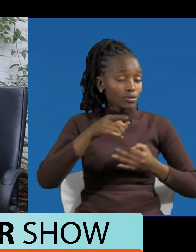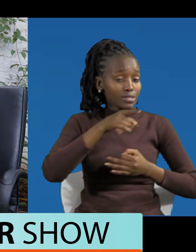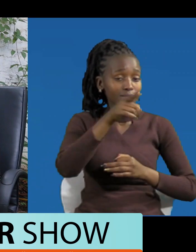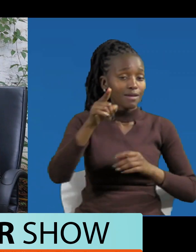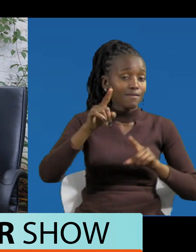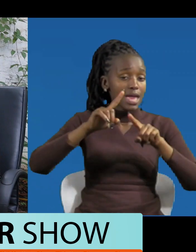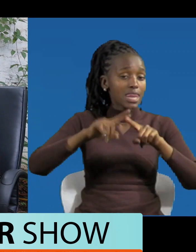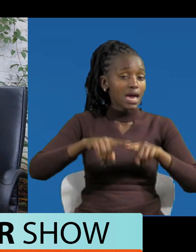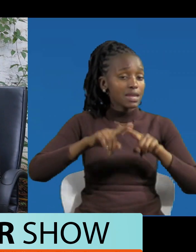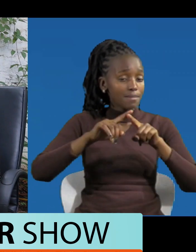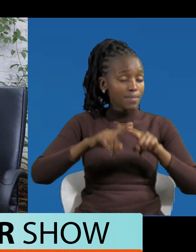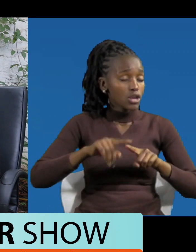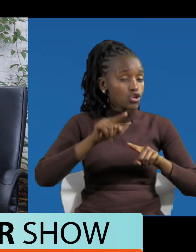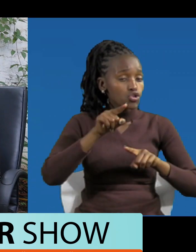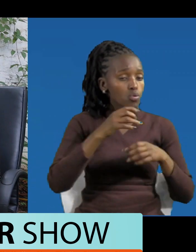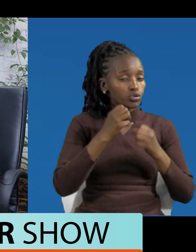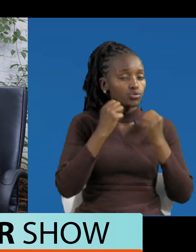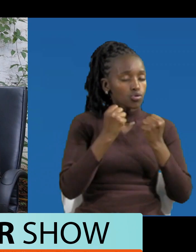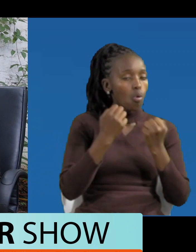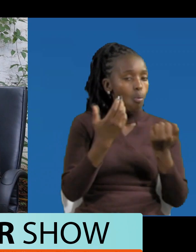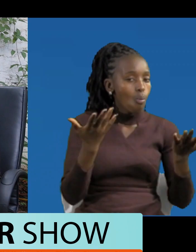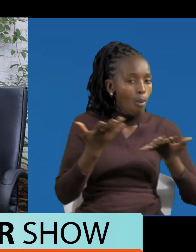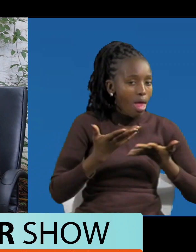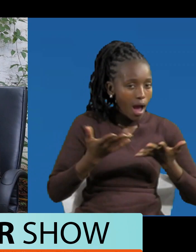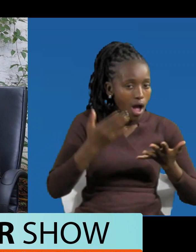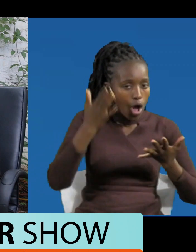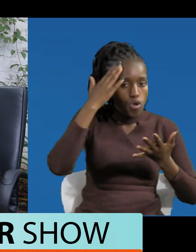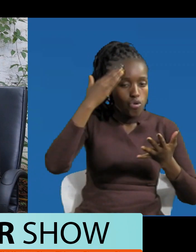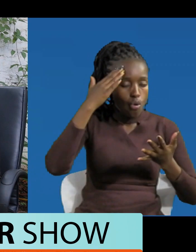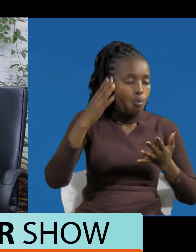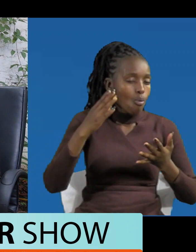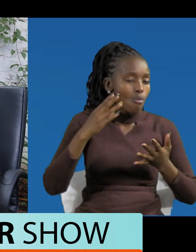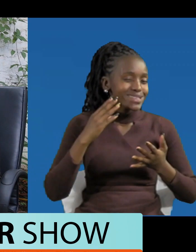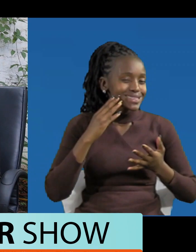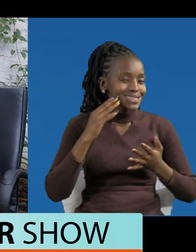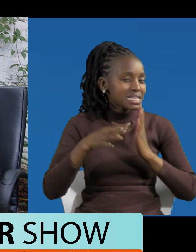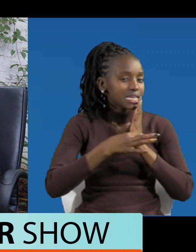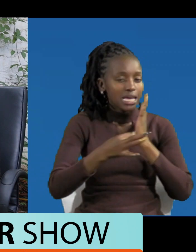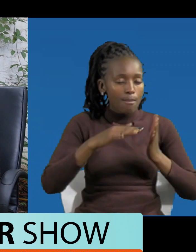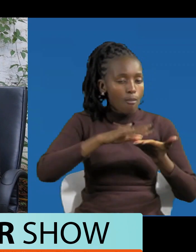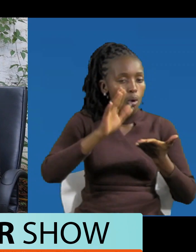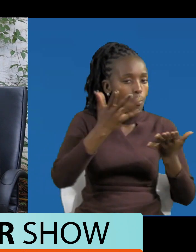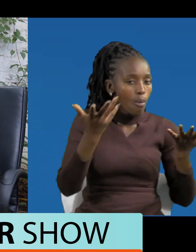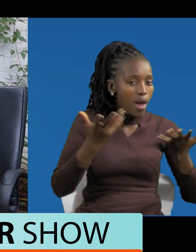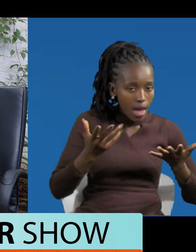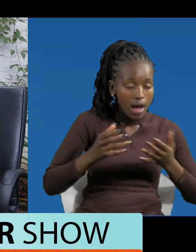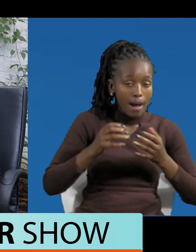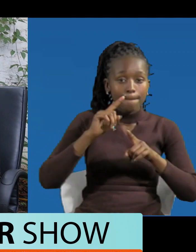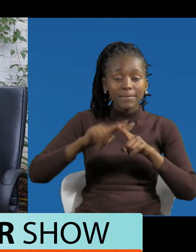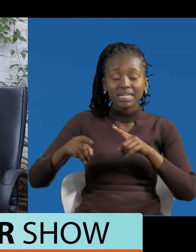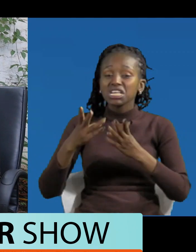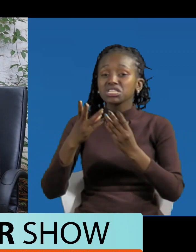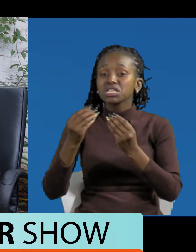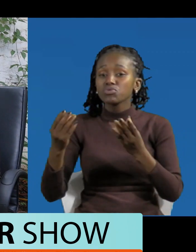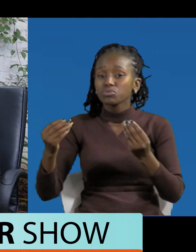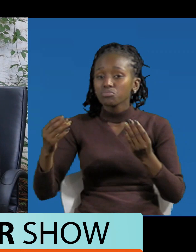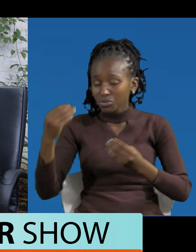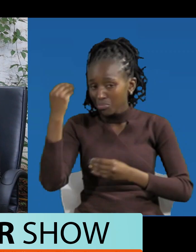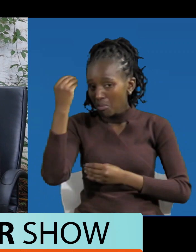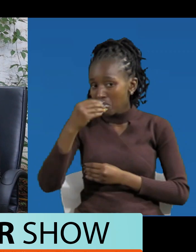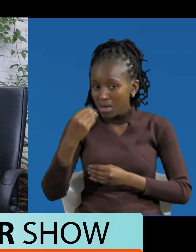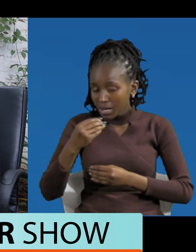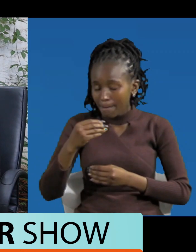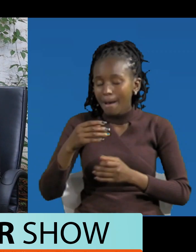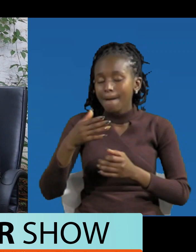your strong area. But I feel like for the simple and glamorous look, it's the